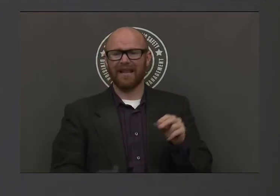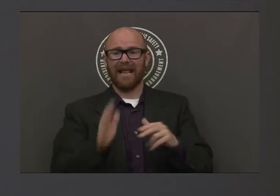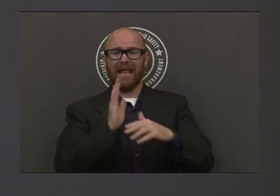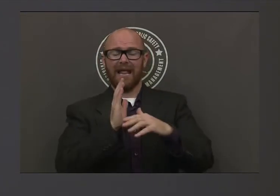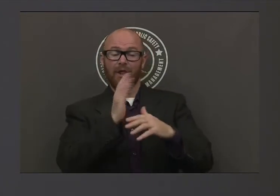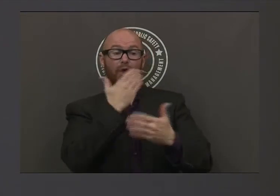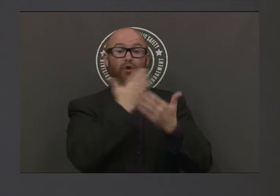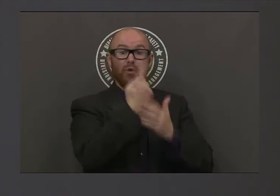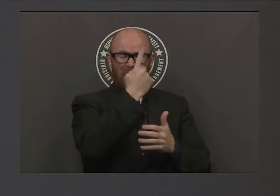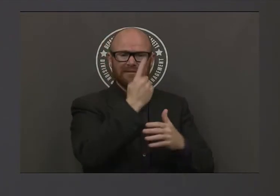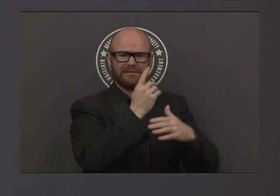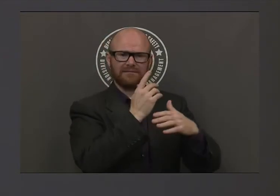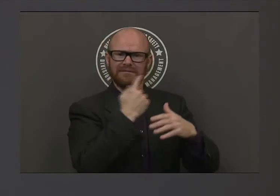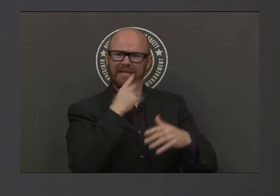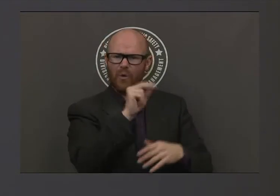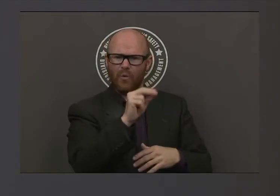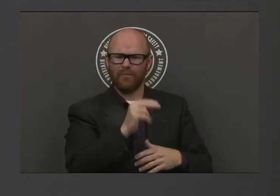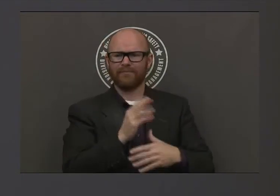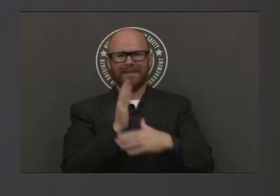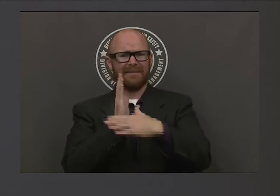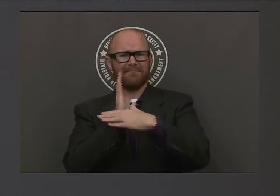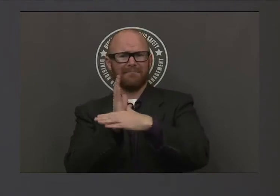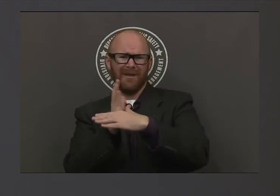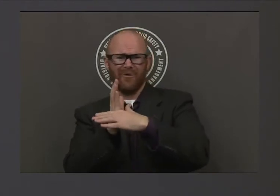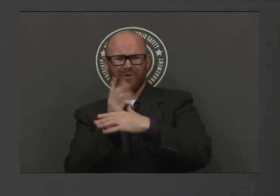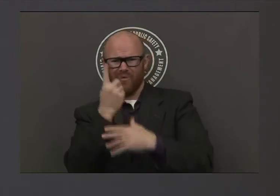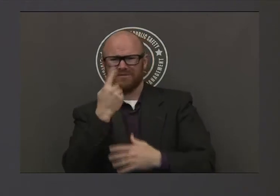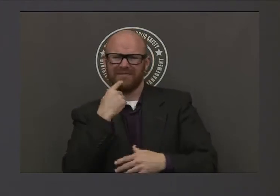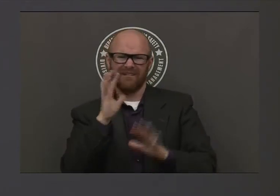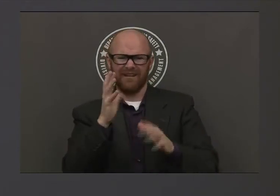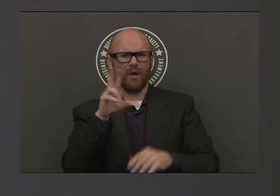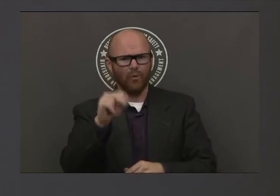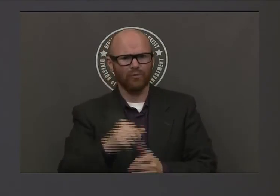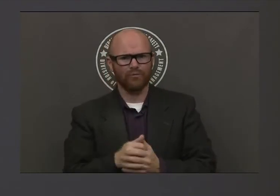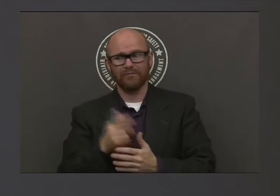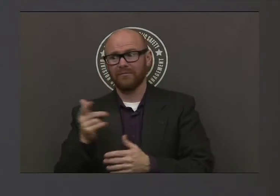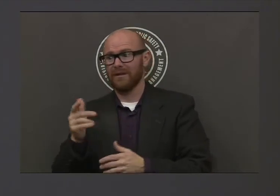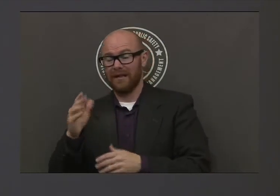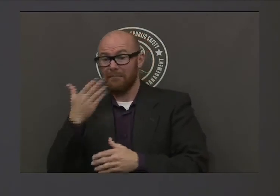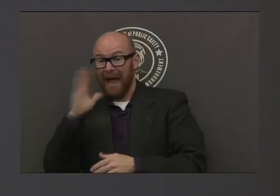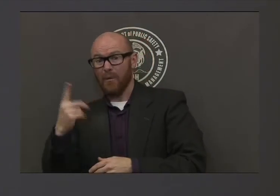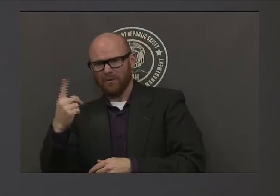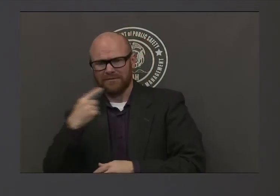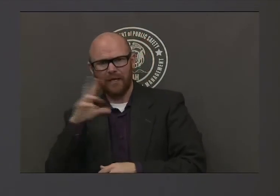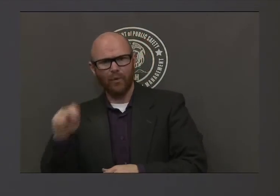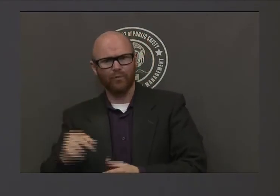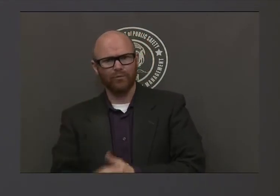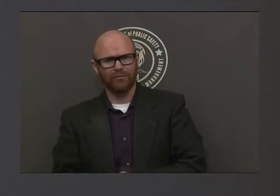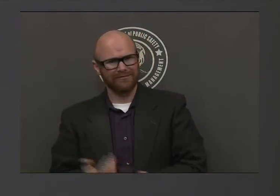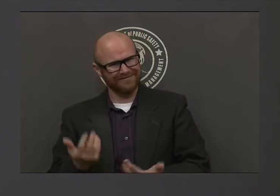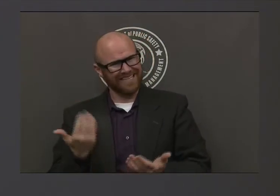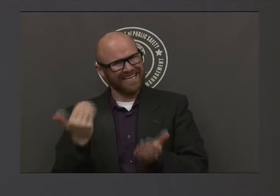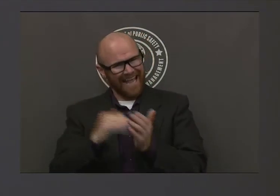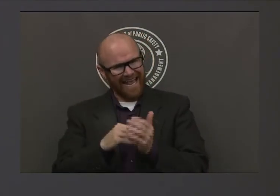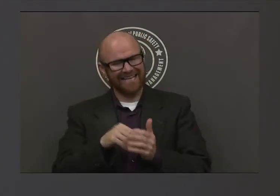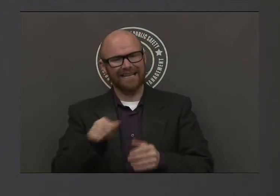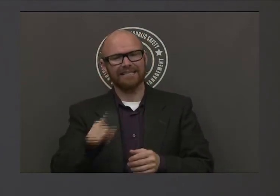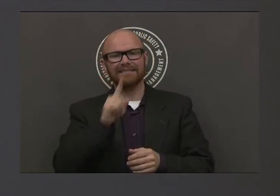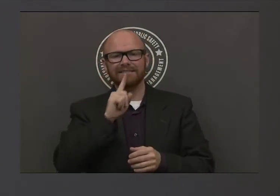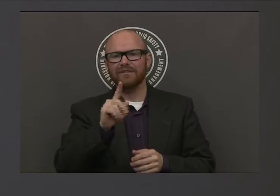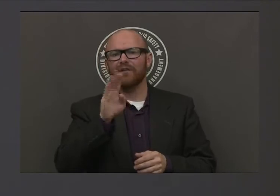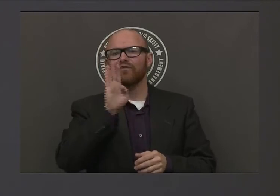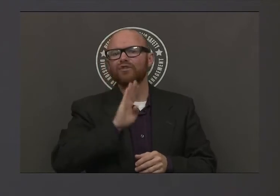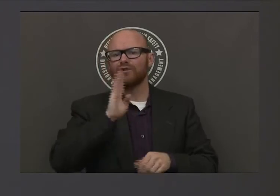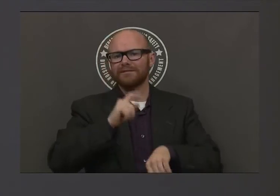and I haven't found a bad one that said even yes yet. So again, it's a frustrating time for people,